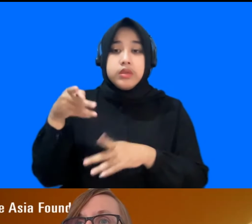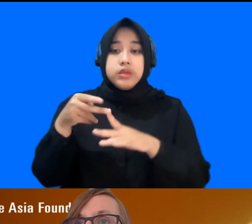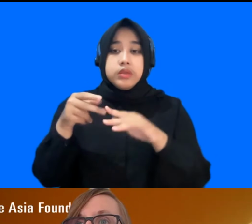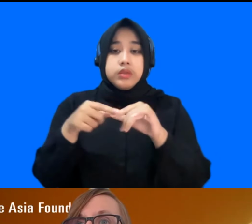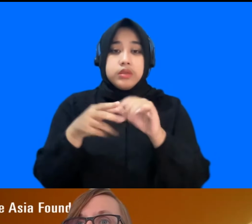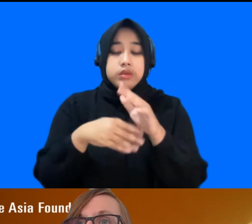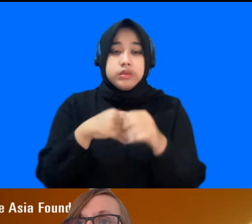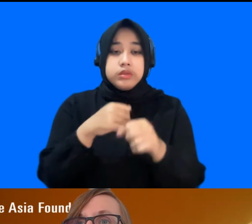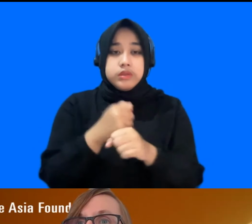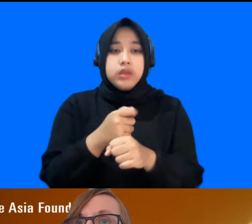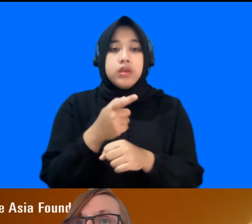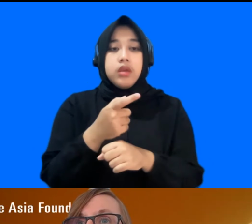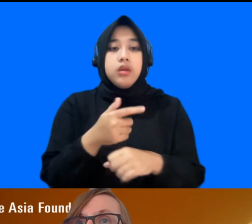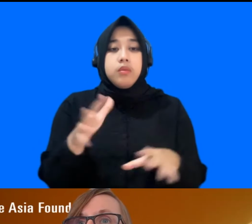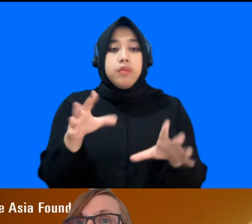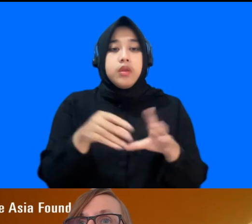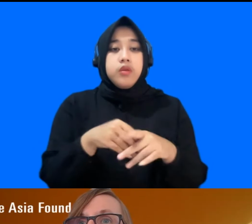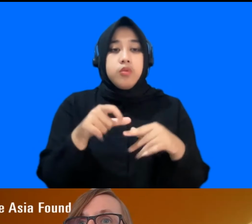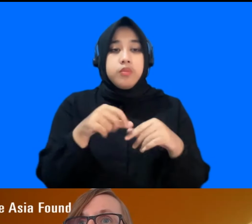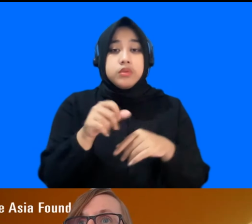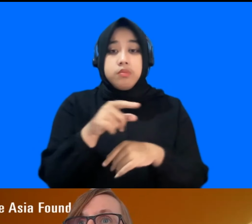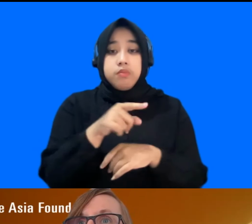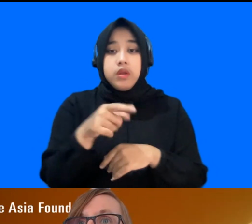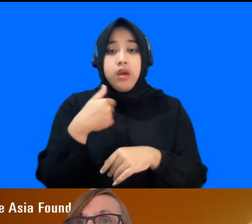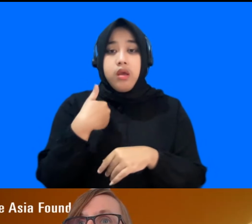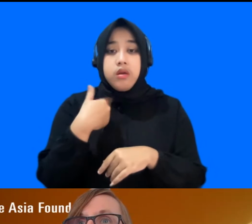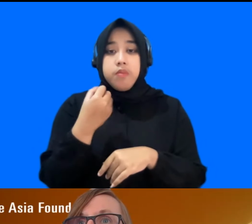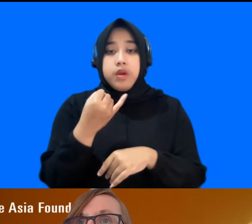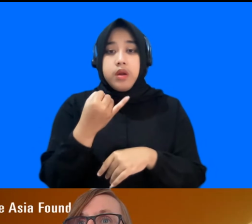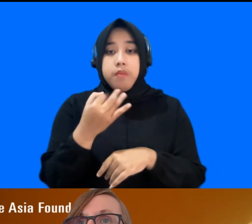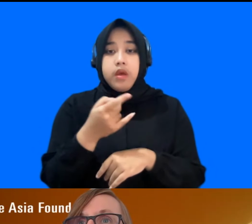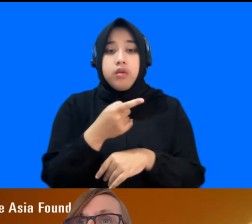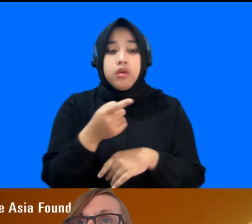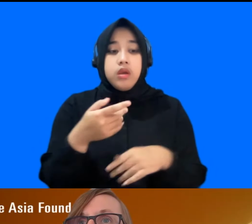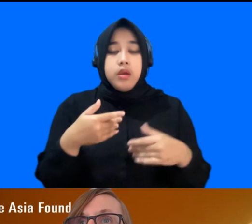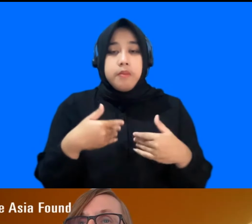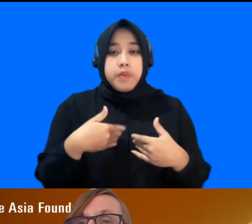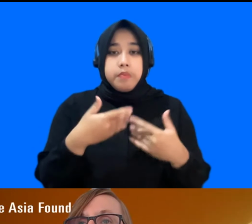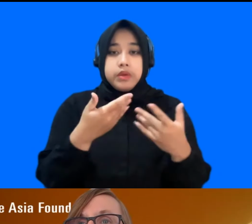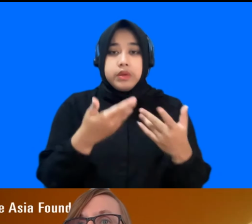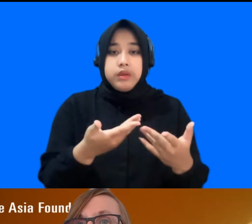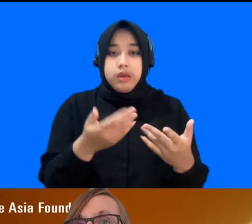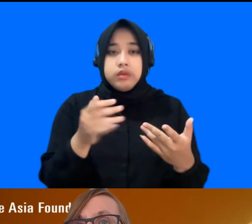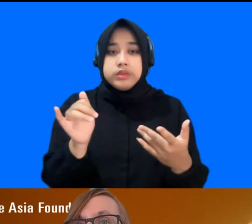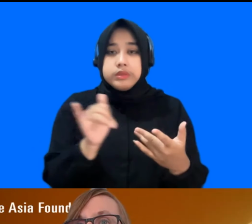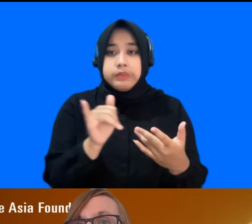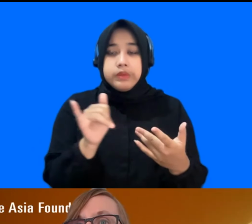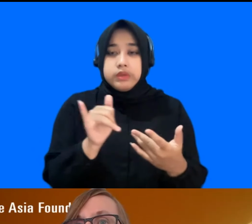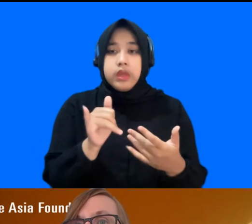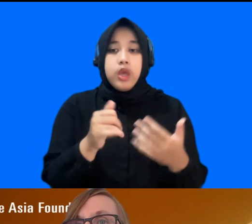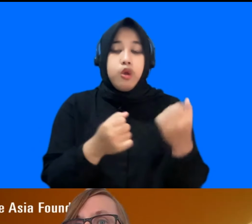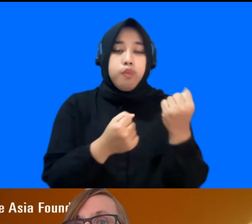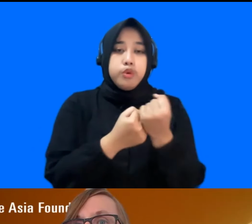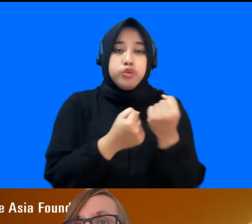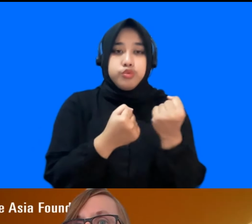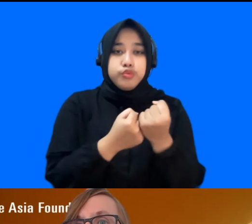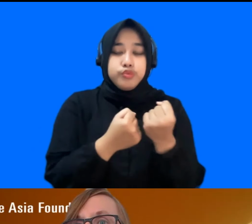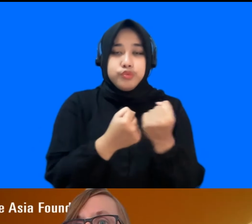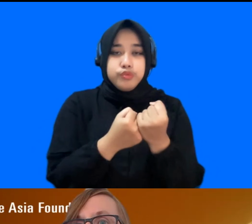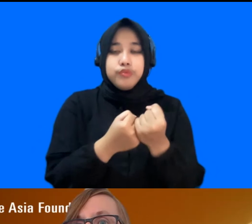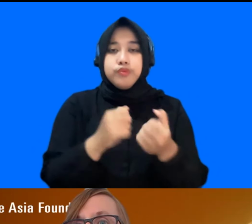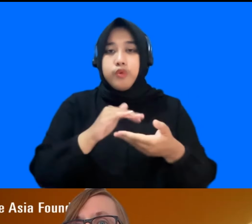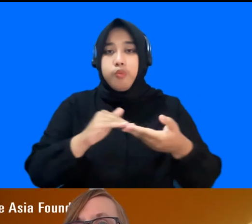do give back and support the community, but I think we need more ways so that,